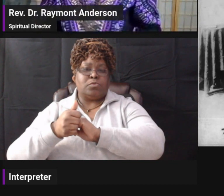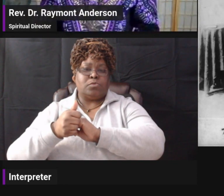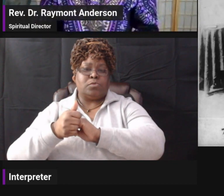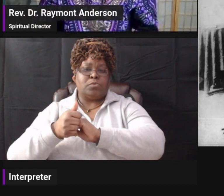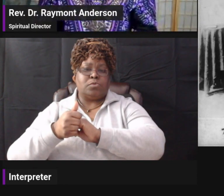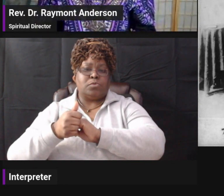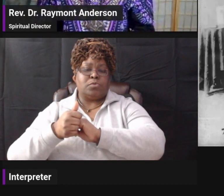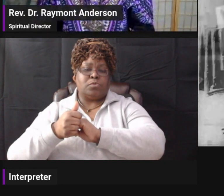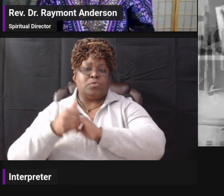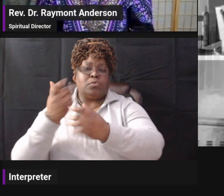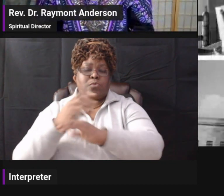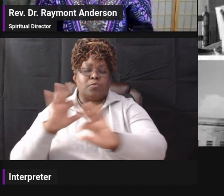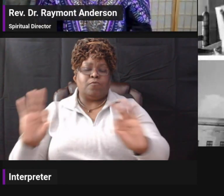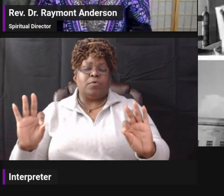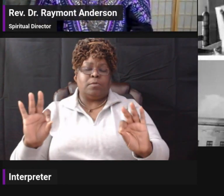and move to freedom.